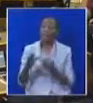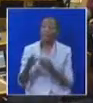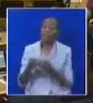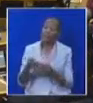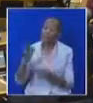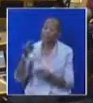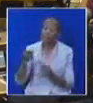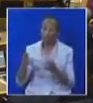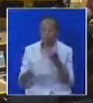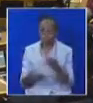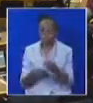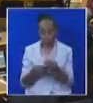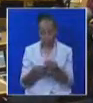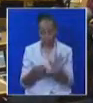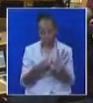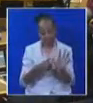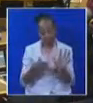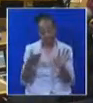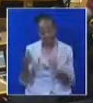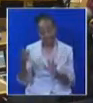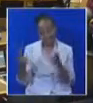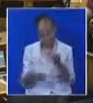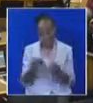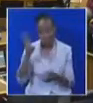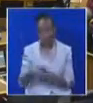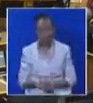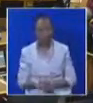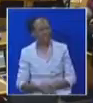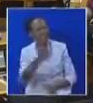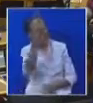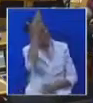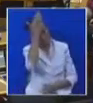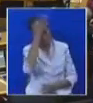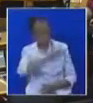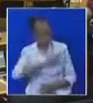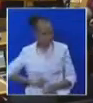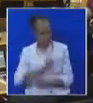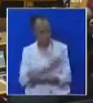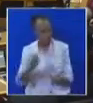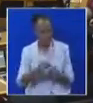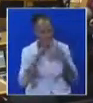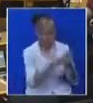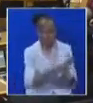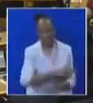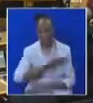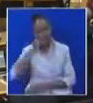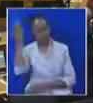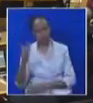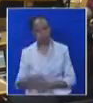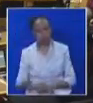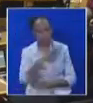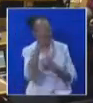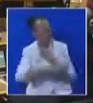of a respect. This chamber. Zuma is no longer a president that deserves a respect from anyone. He has stolen